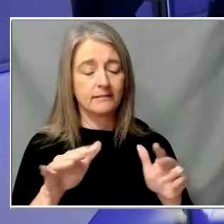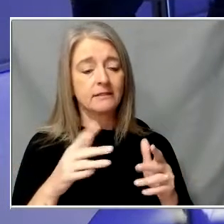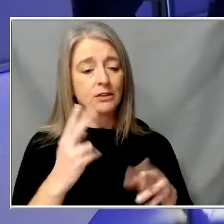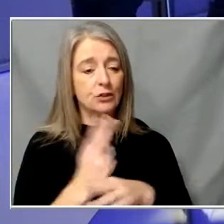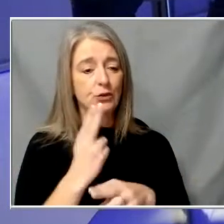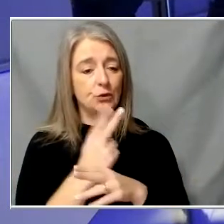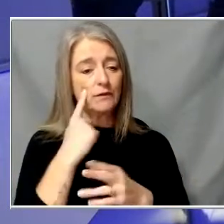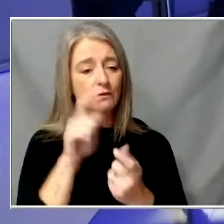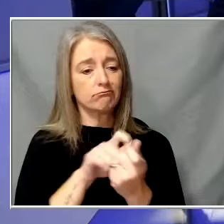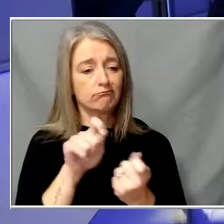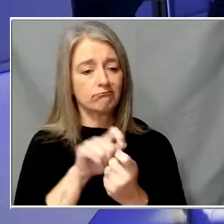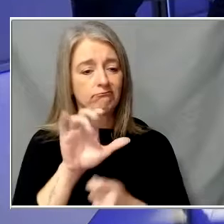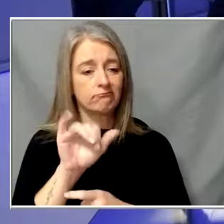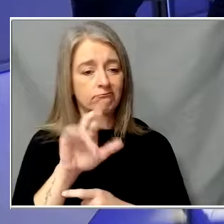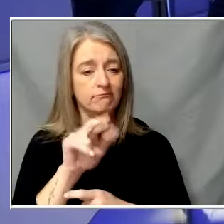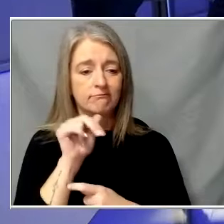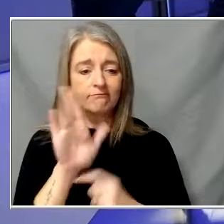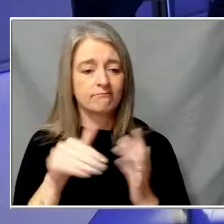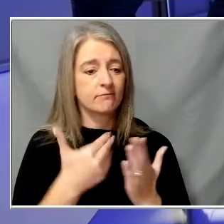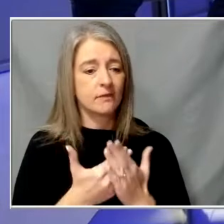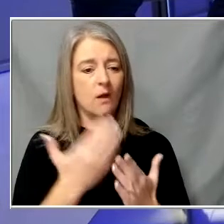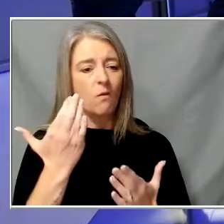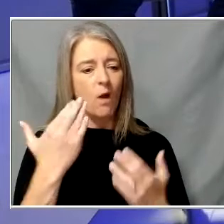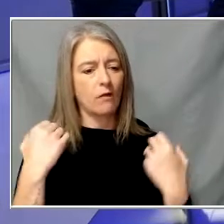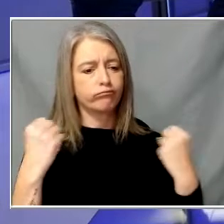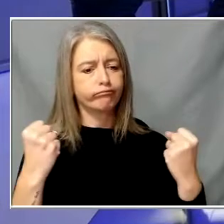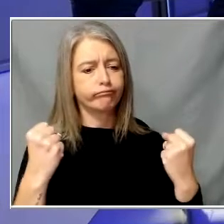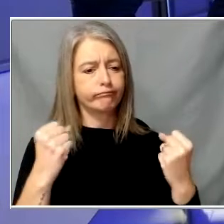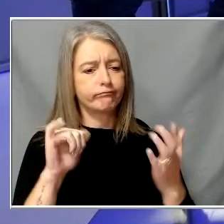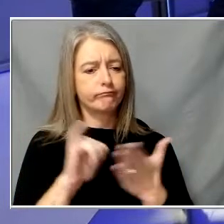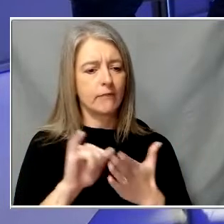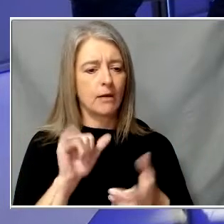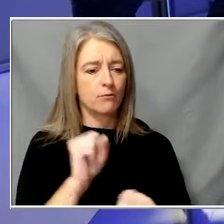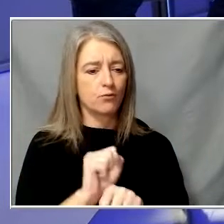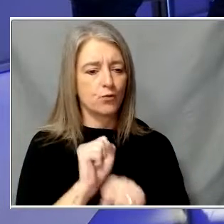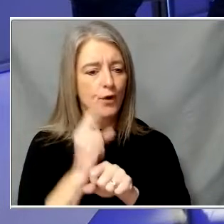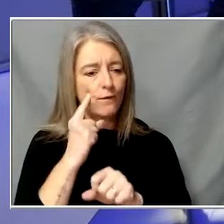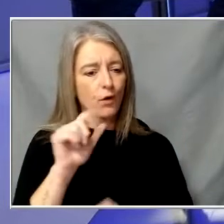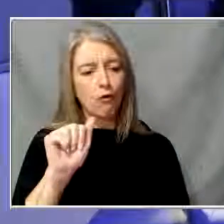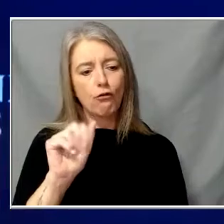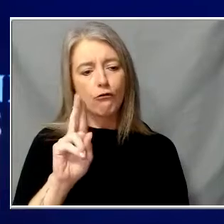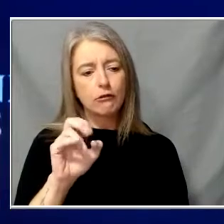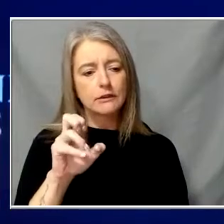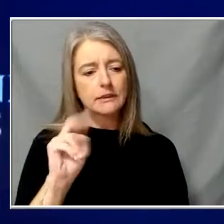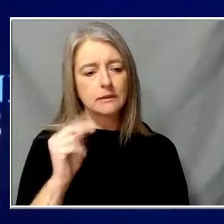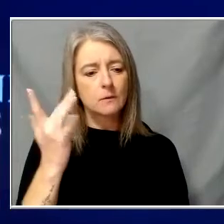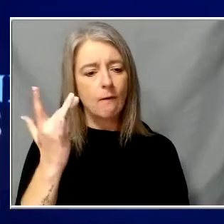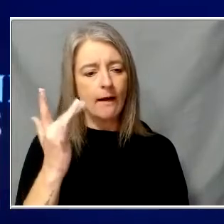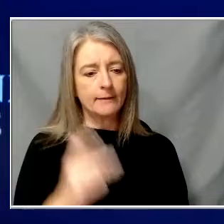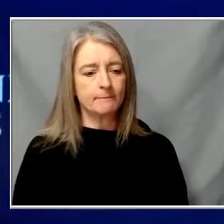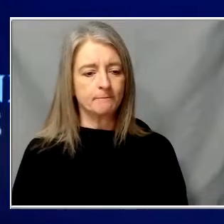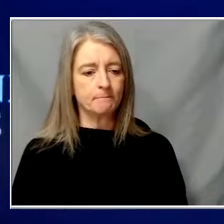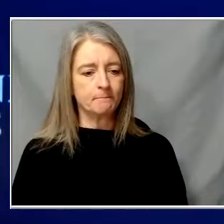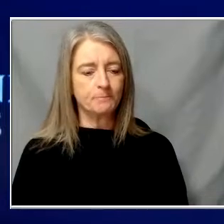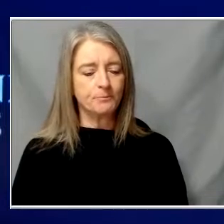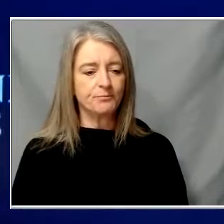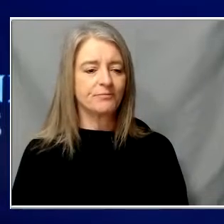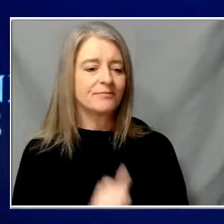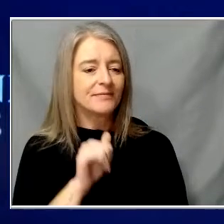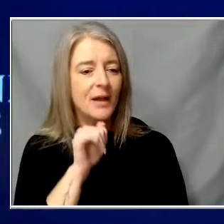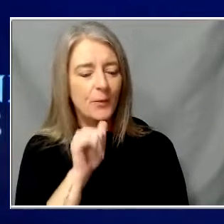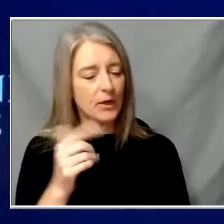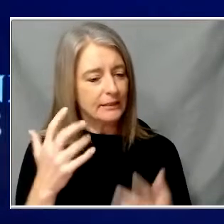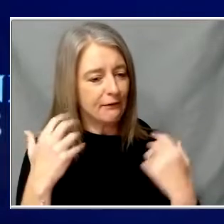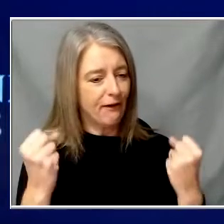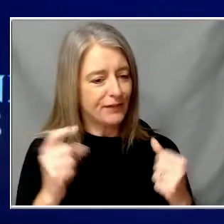cancers, not all. Why were you so confident, though, that this might work for Austin? Well, I wasn't confident at first. When